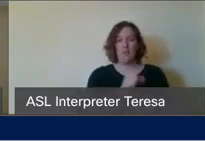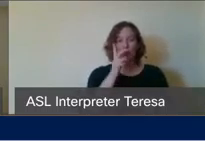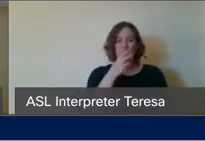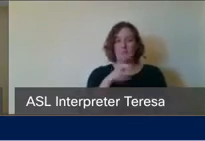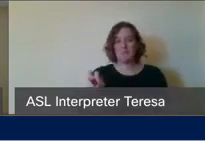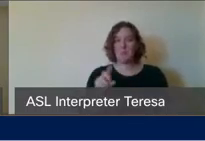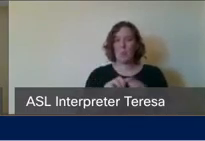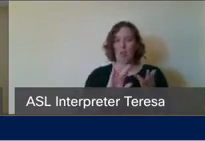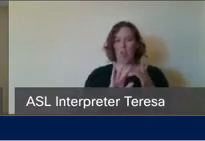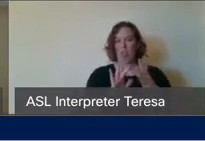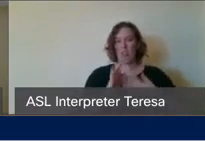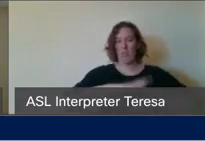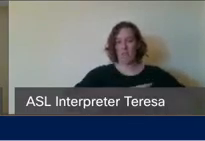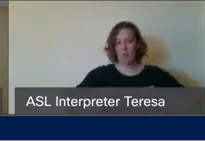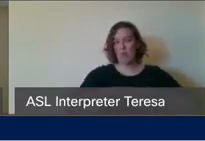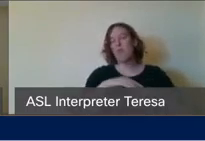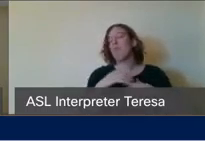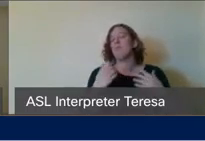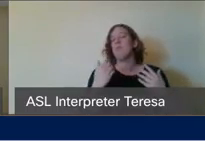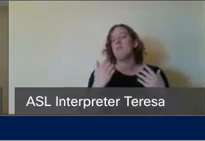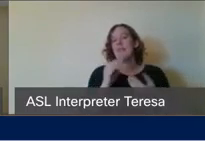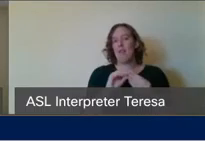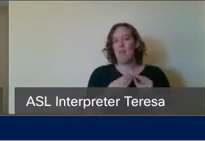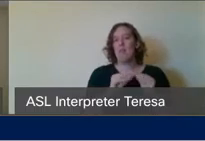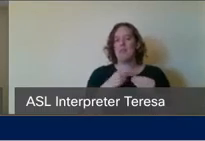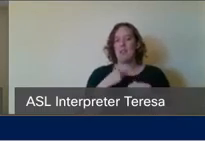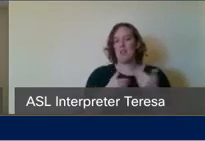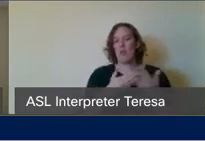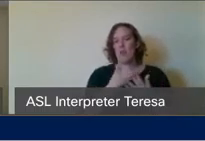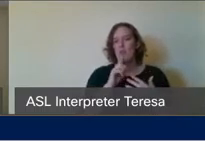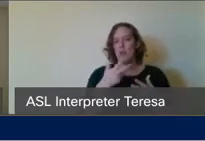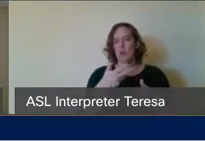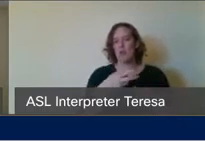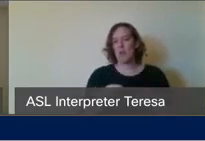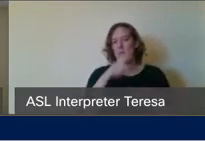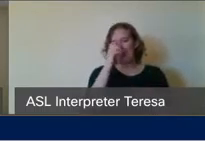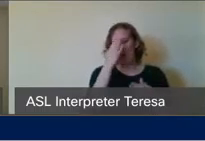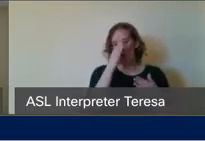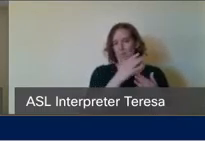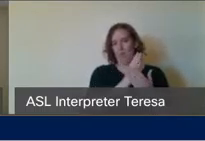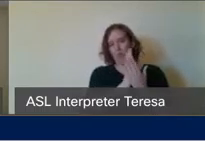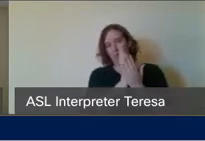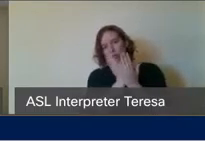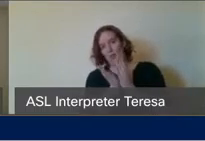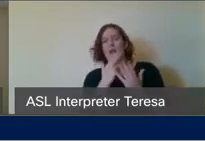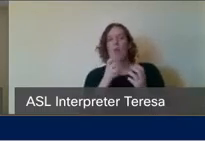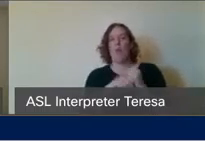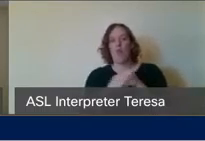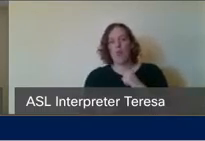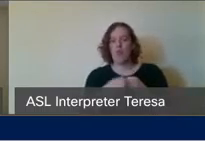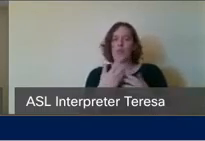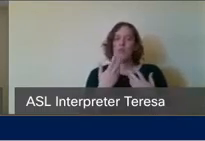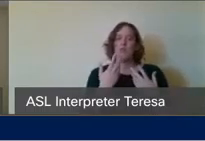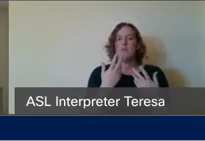platform. The numbers, as I go through them fairly quickly, because I know I'm kind of at the tail end and I don't want to keep people.